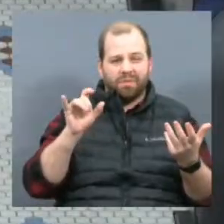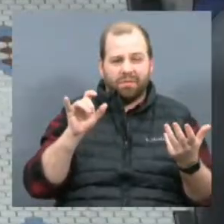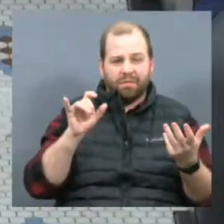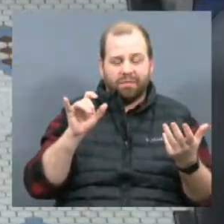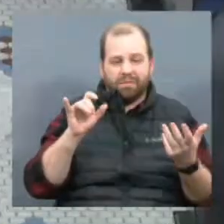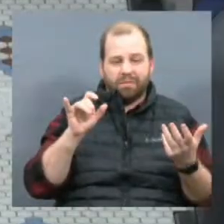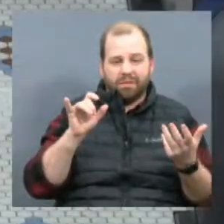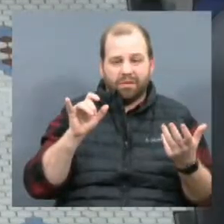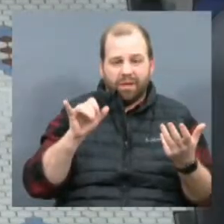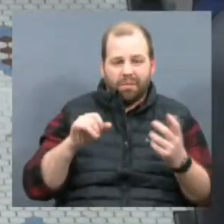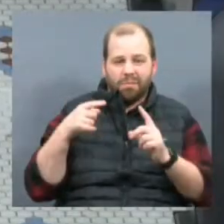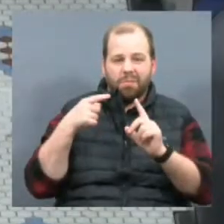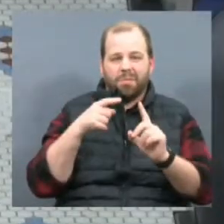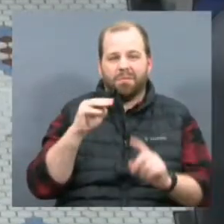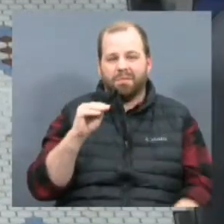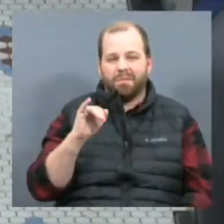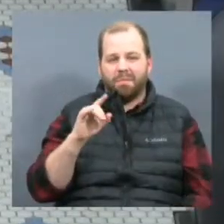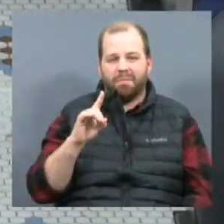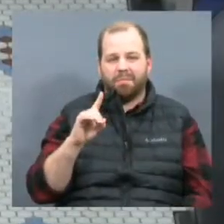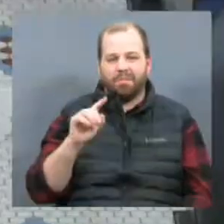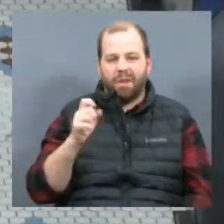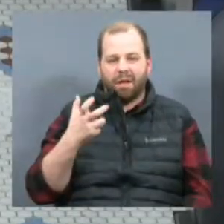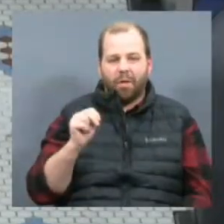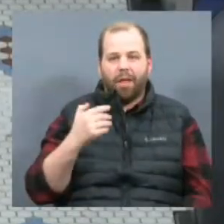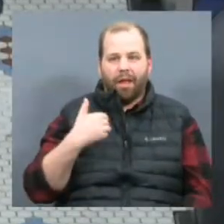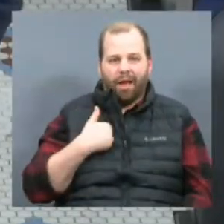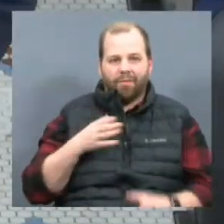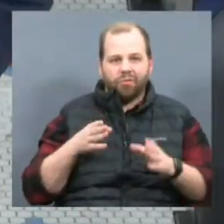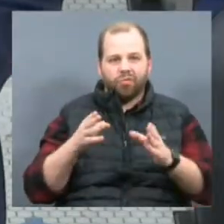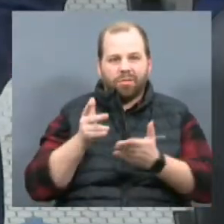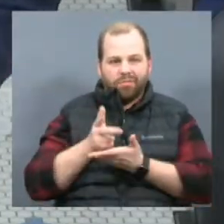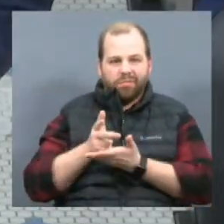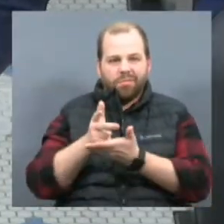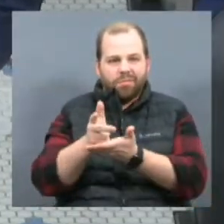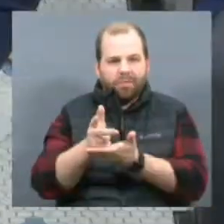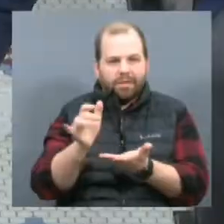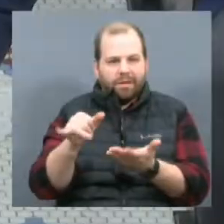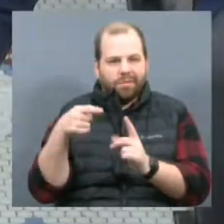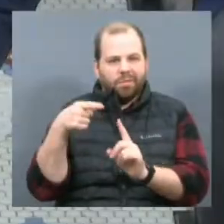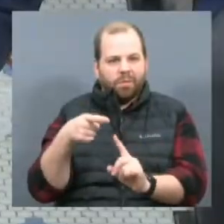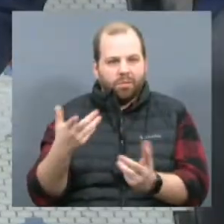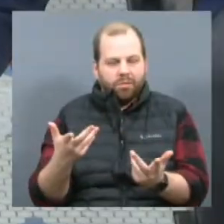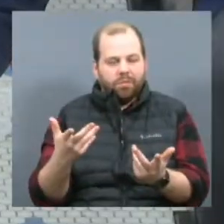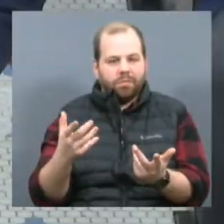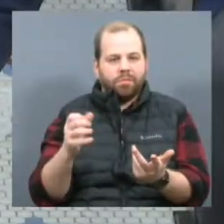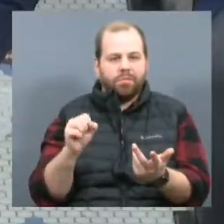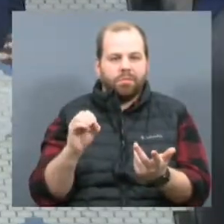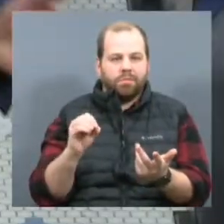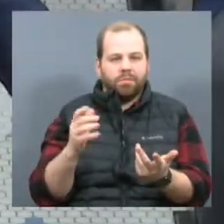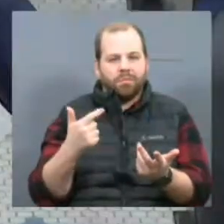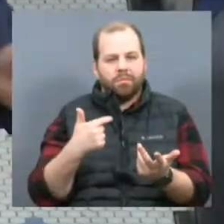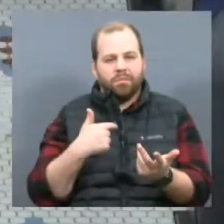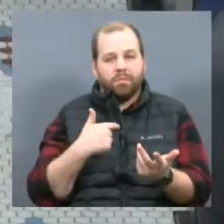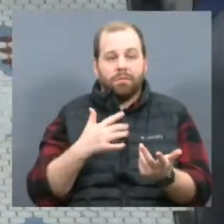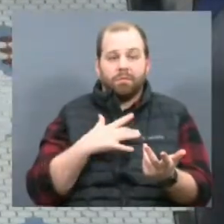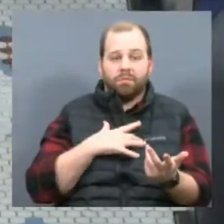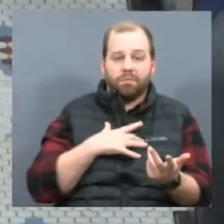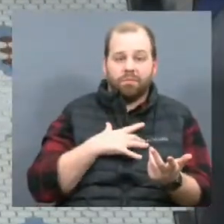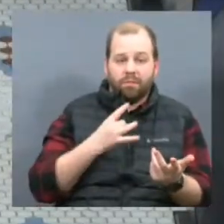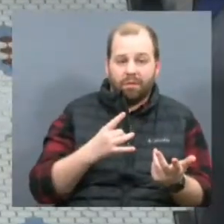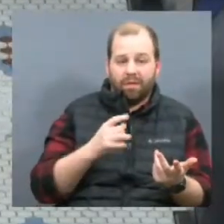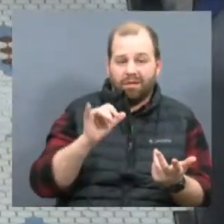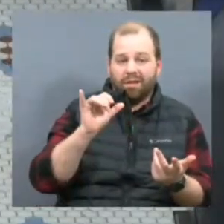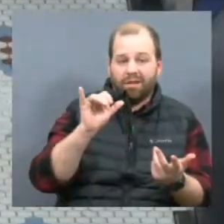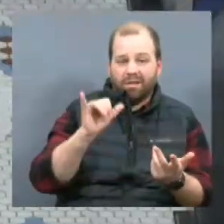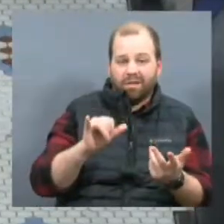idea of Midtown. There is on-street parking. And I would question, as much as I like Holy Souls